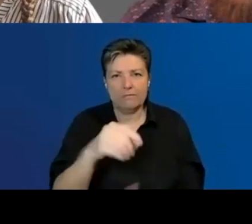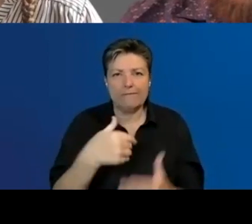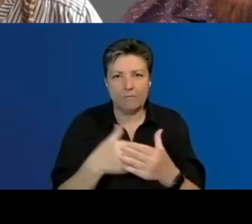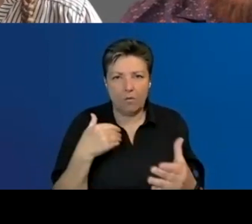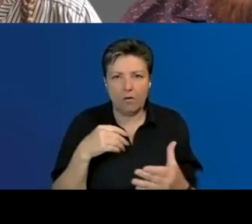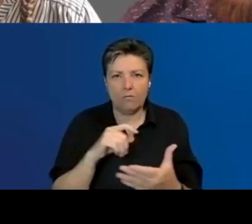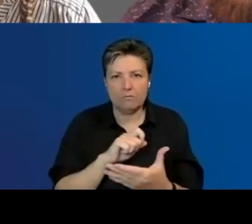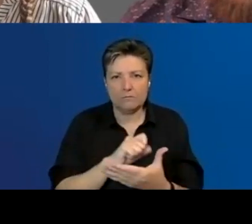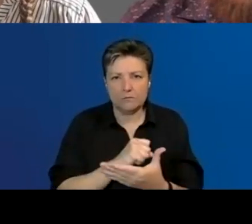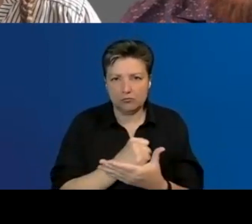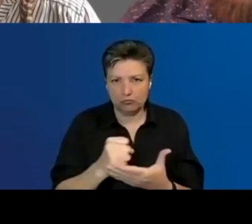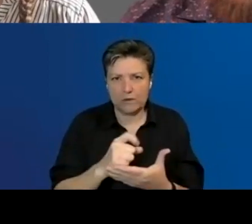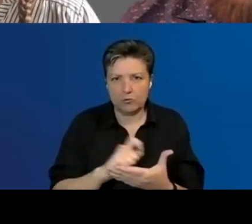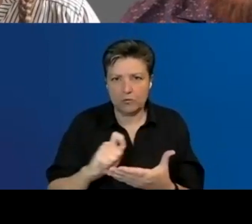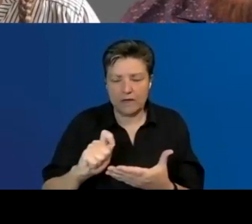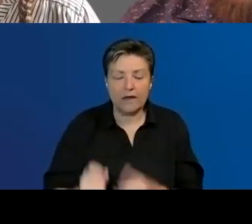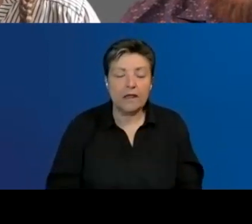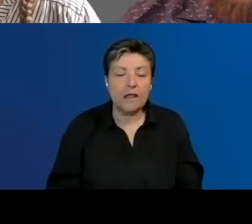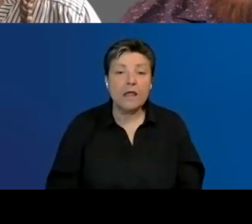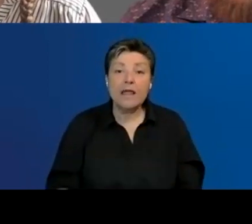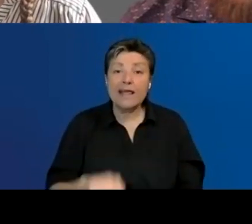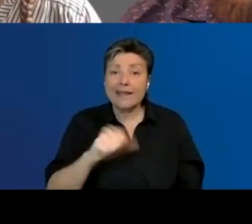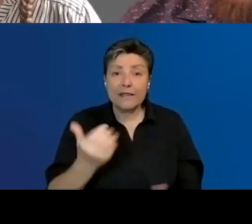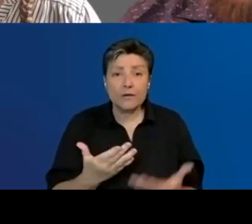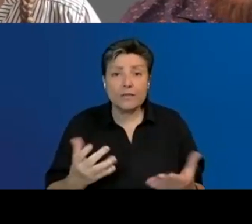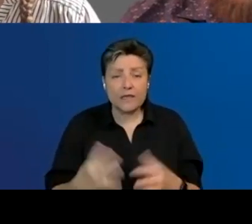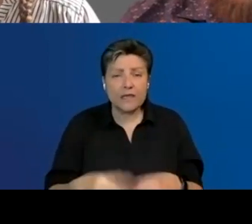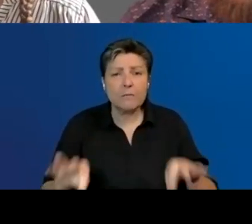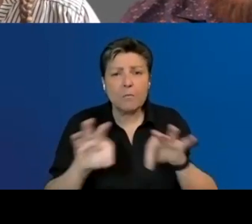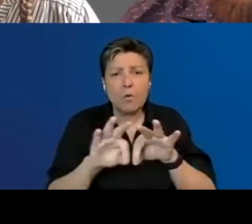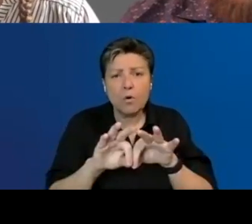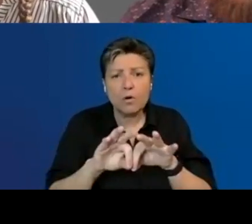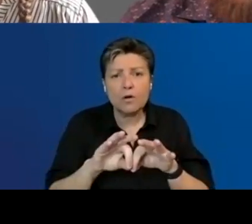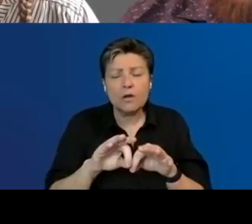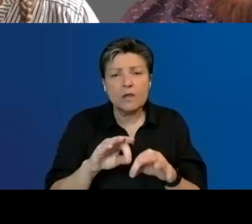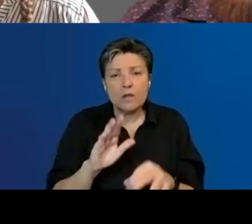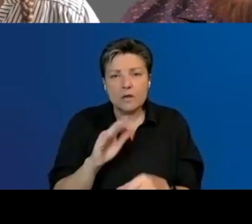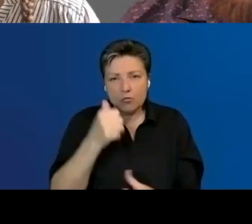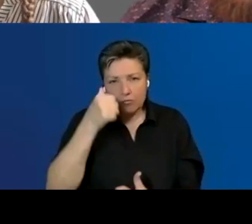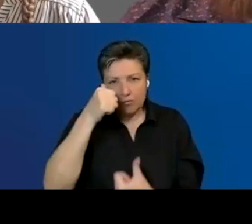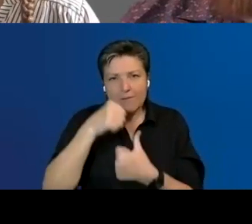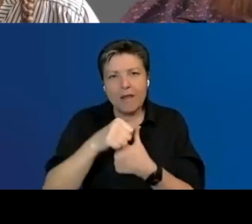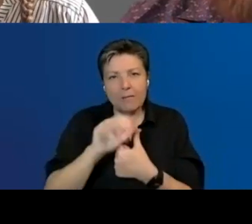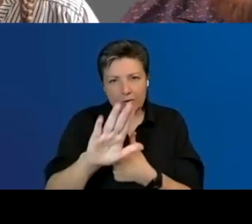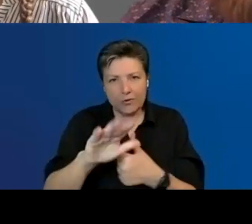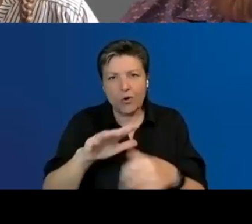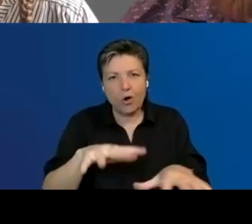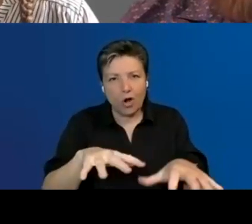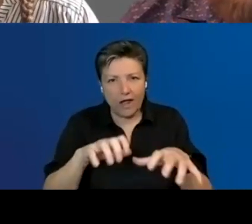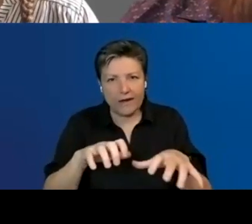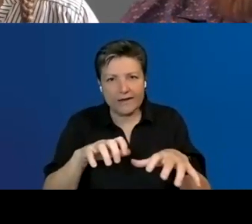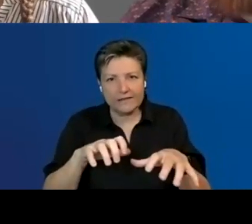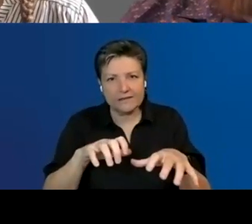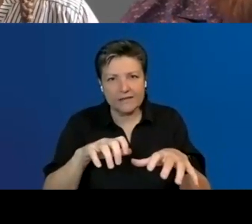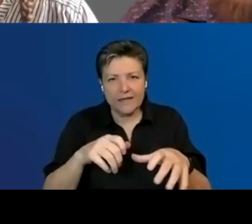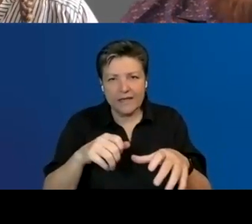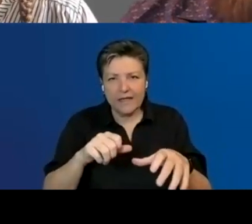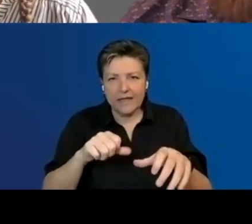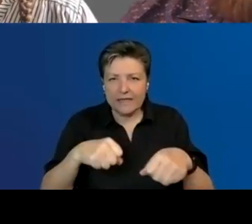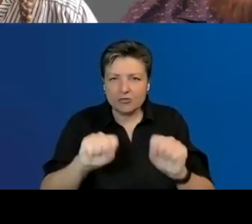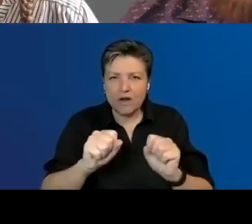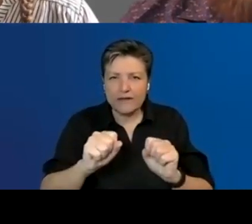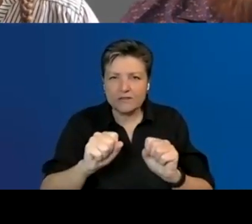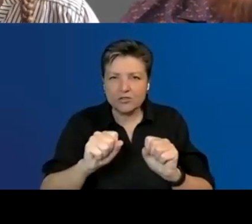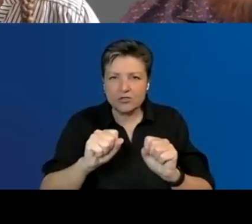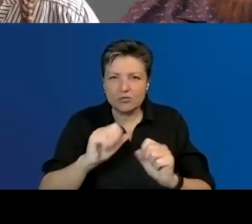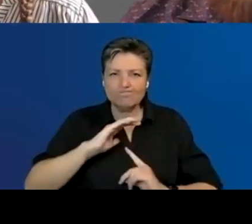Another thing that is really important is keeping your audience in mind and trying to put yourself in their shoes. So if you